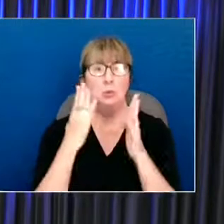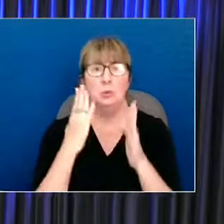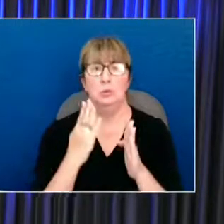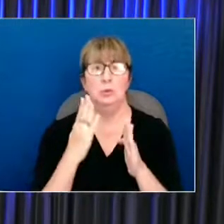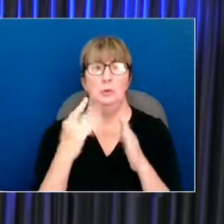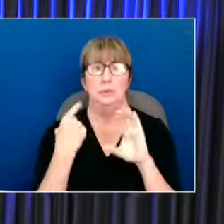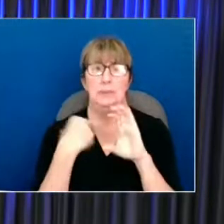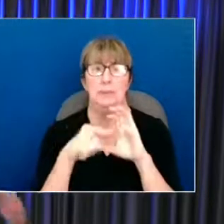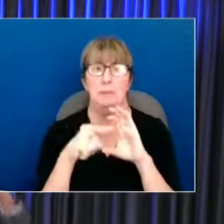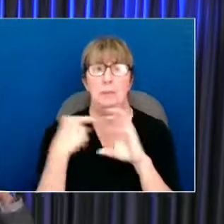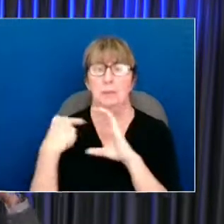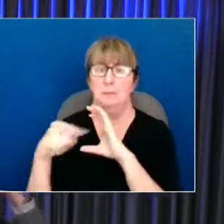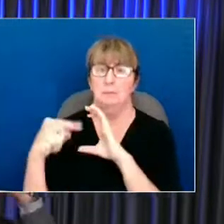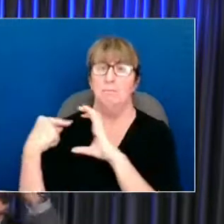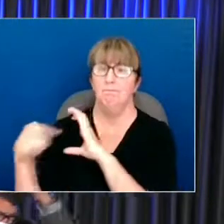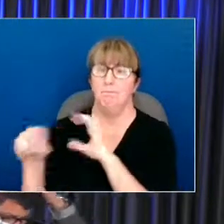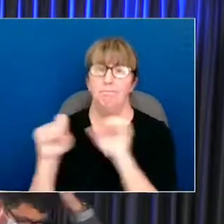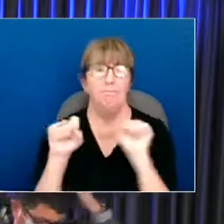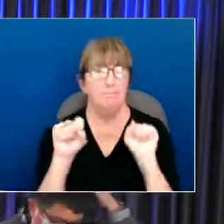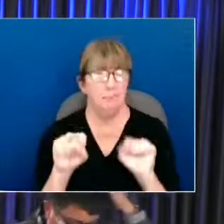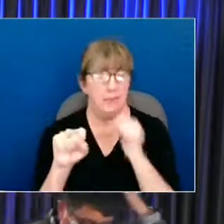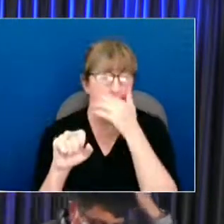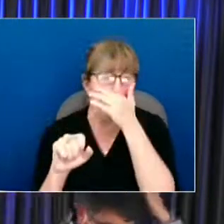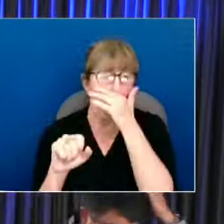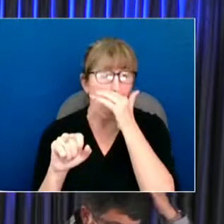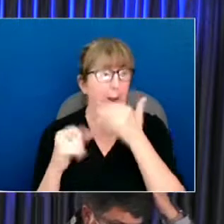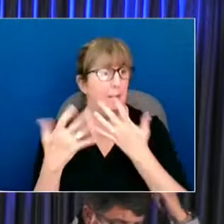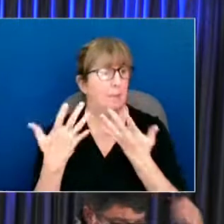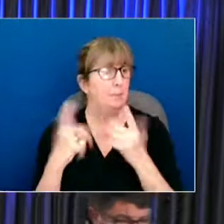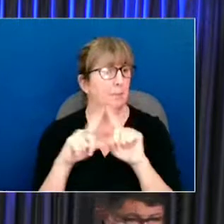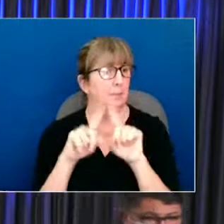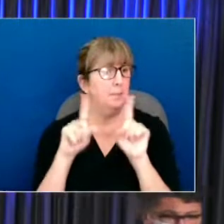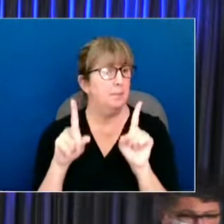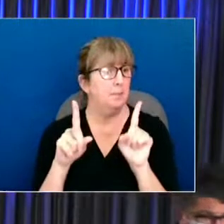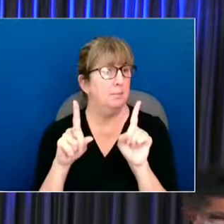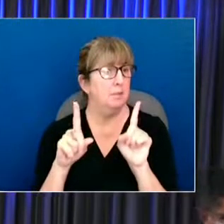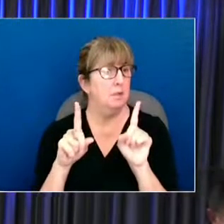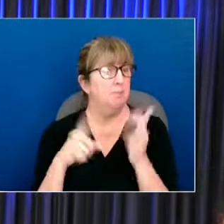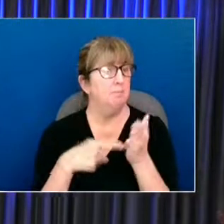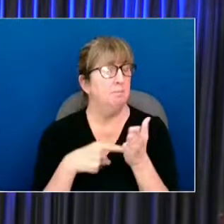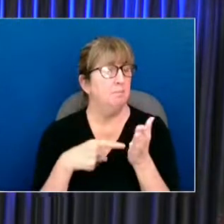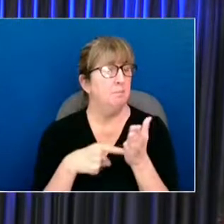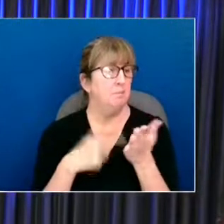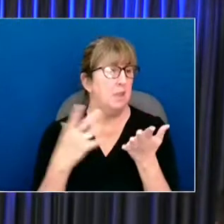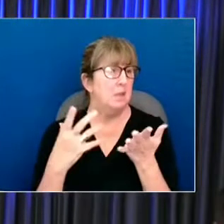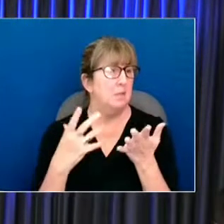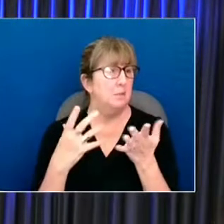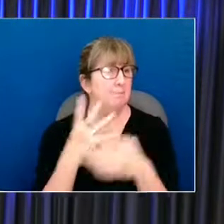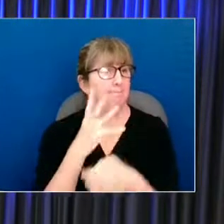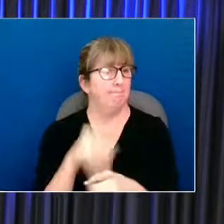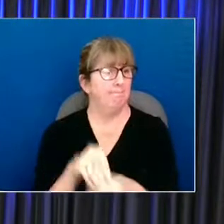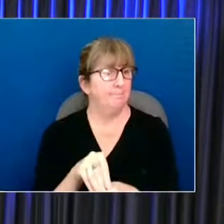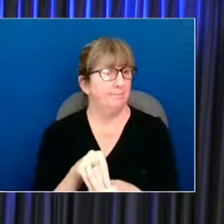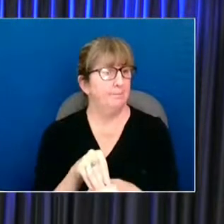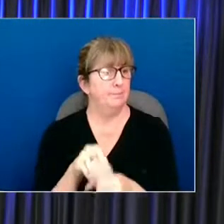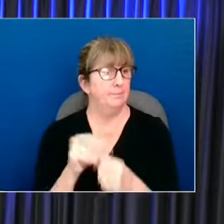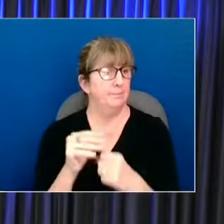at your discretion. But that's really the features encapsulated into the Granicus